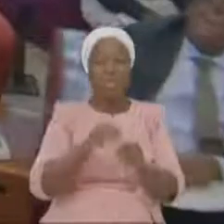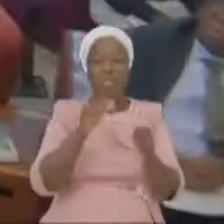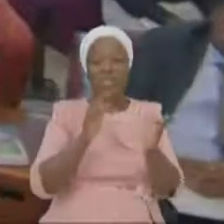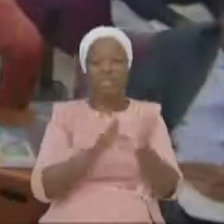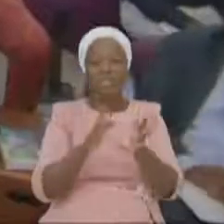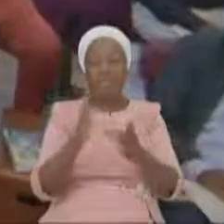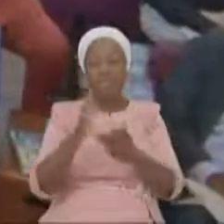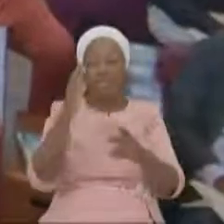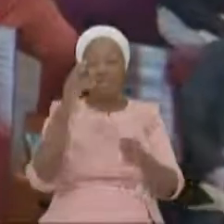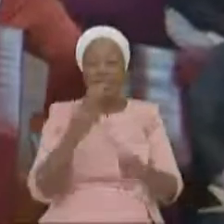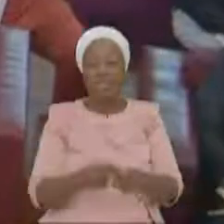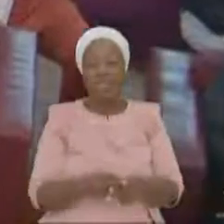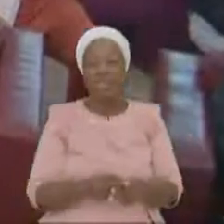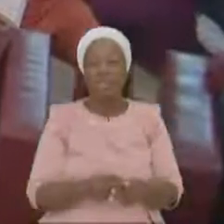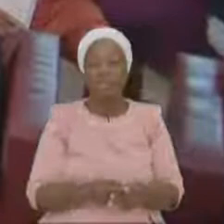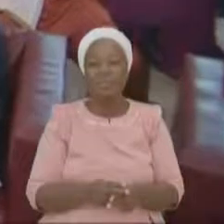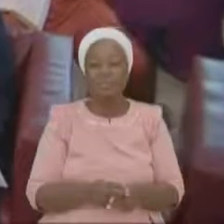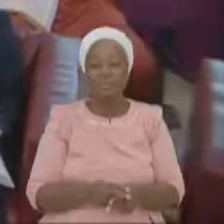Jesus' name.